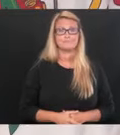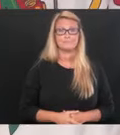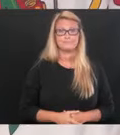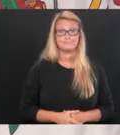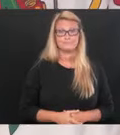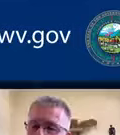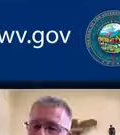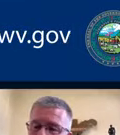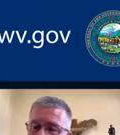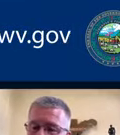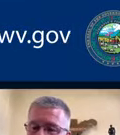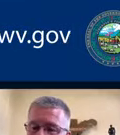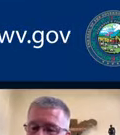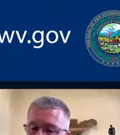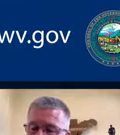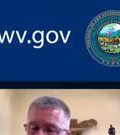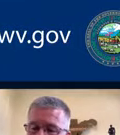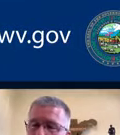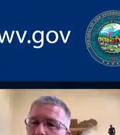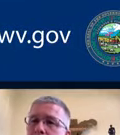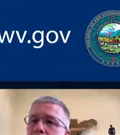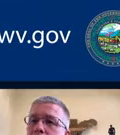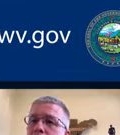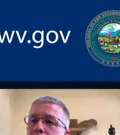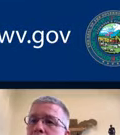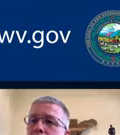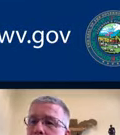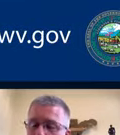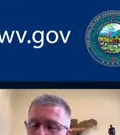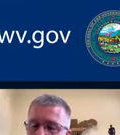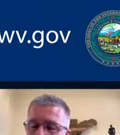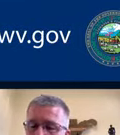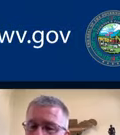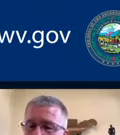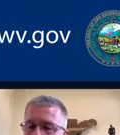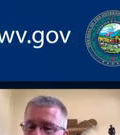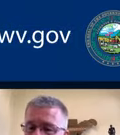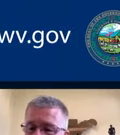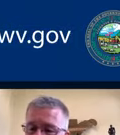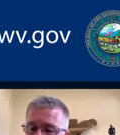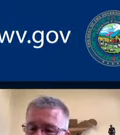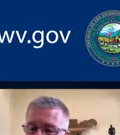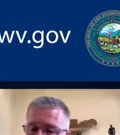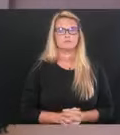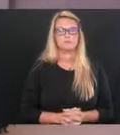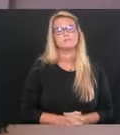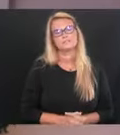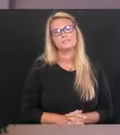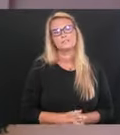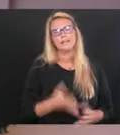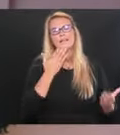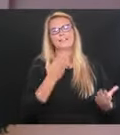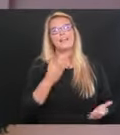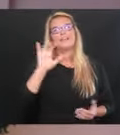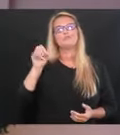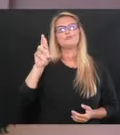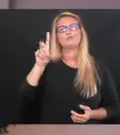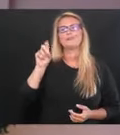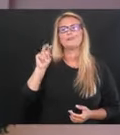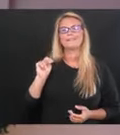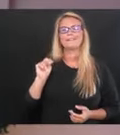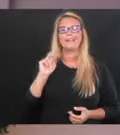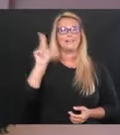right, thank you, Katie. We'll go back to Dr. Marsh for just a second for a quick clarification. Thank you, Jordan, and thank